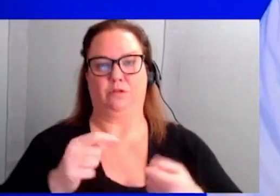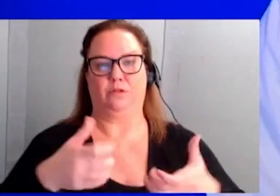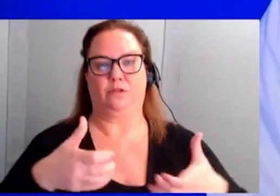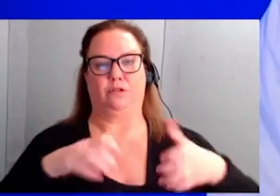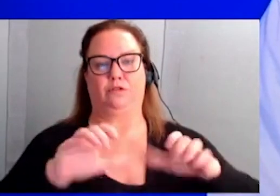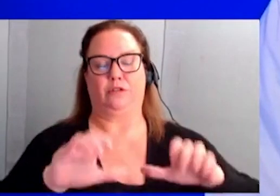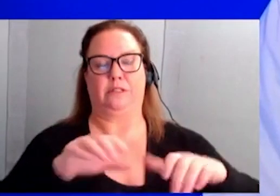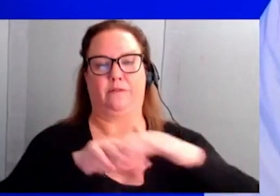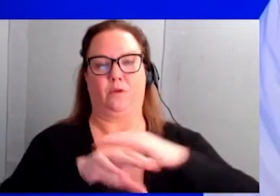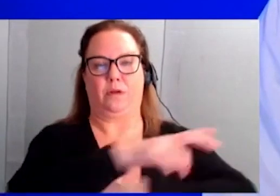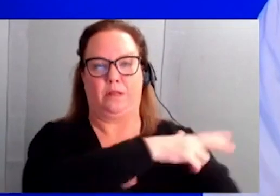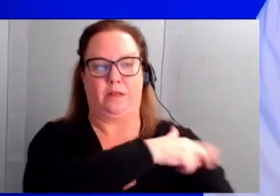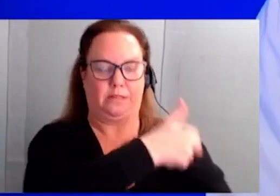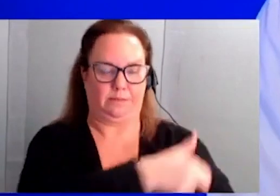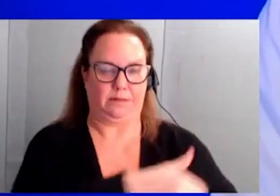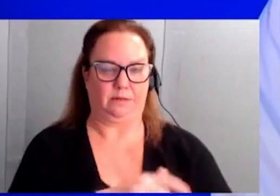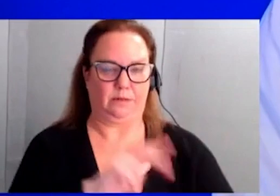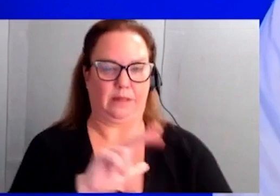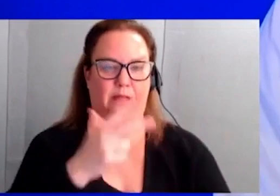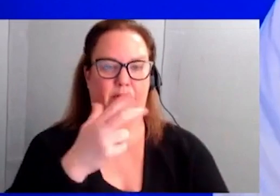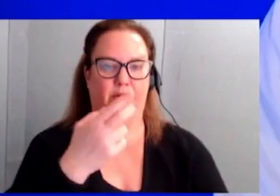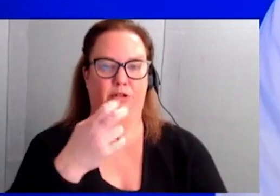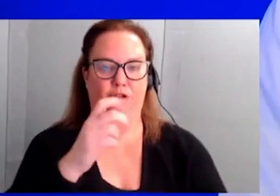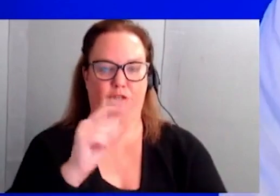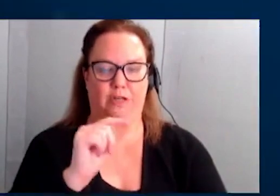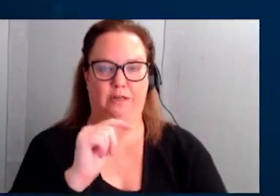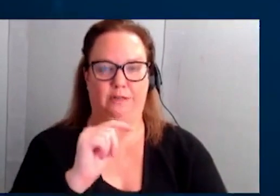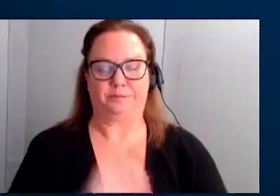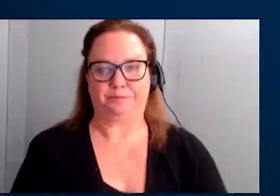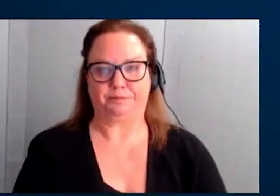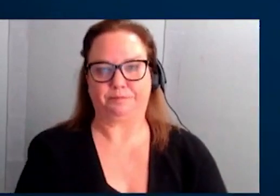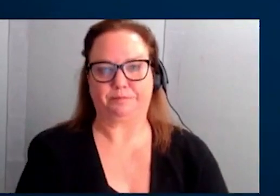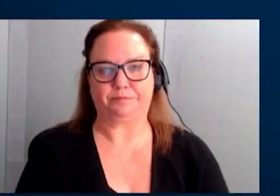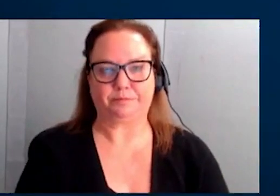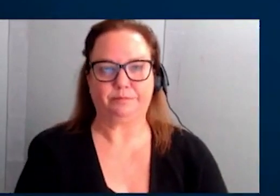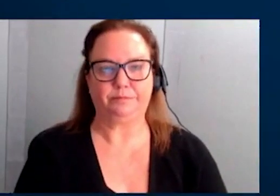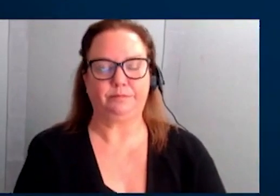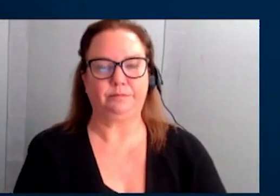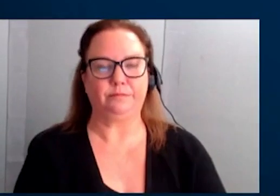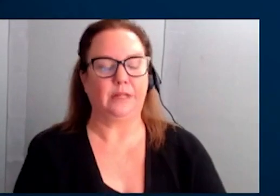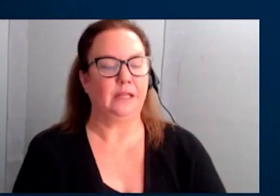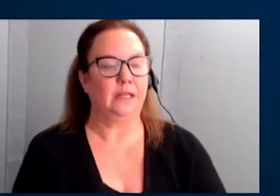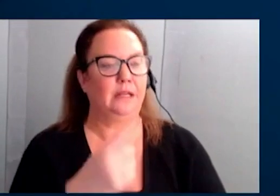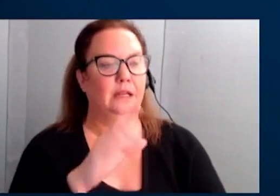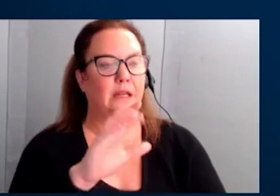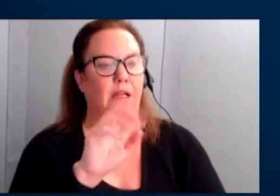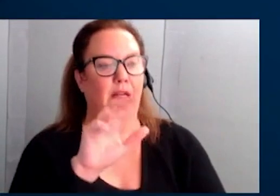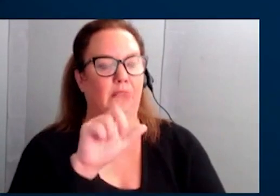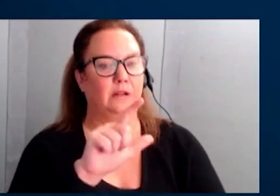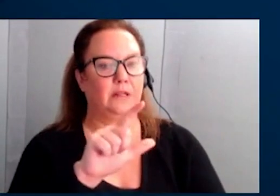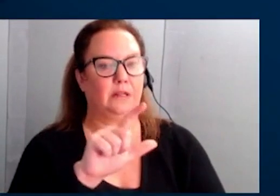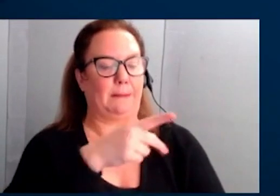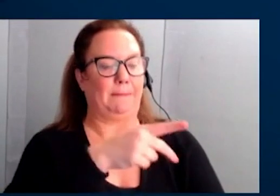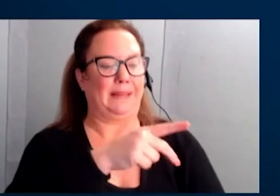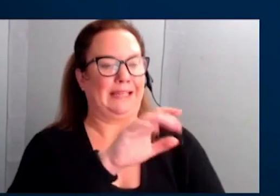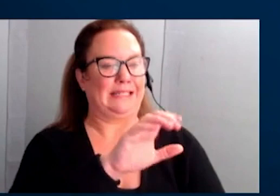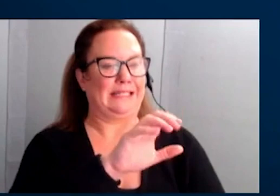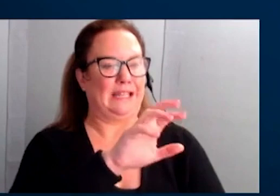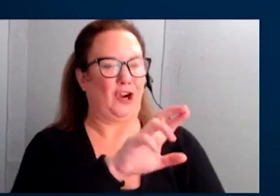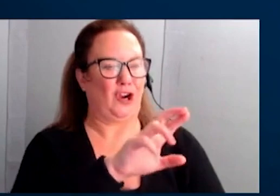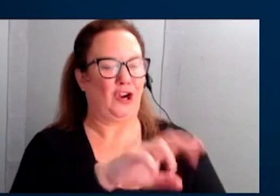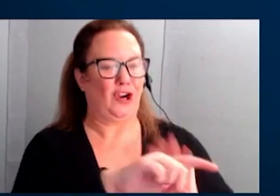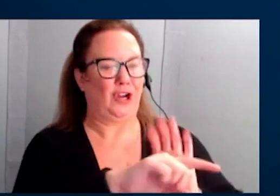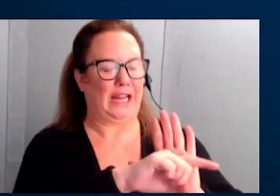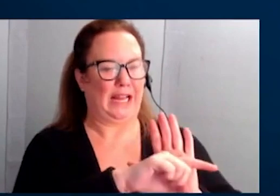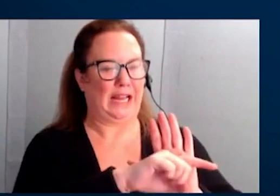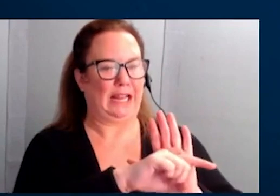the hospital with that third shot. So that's why it is so important. Carol wants to know, can someone keep testing PCR negative and still have COVID and still